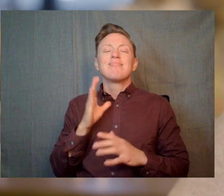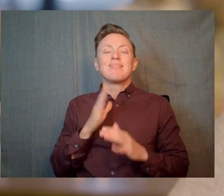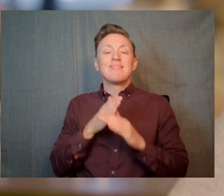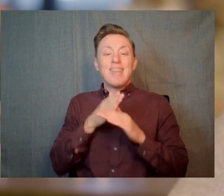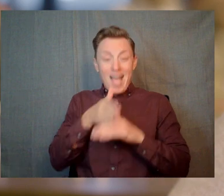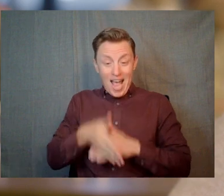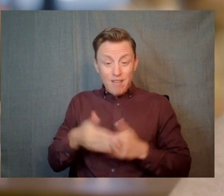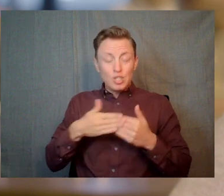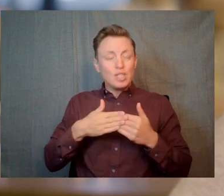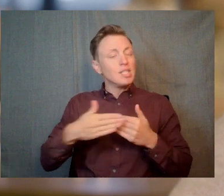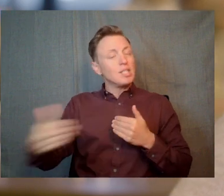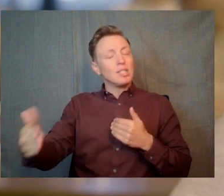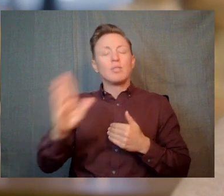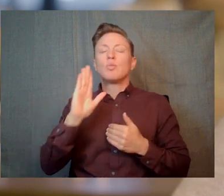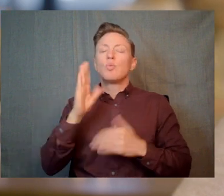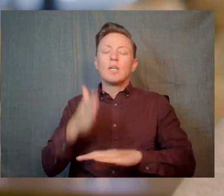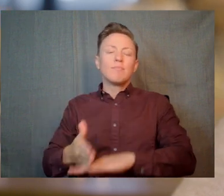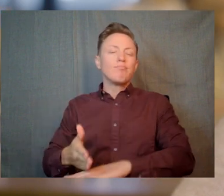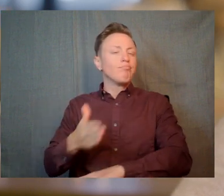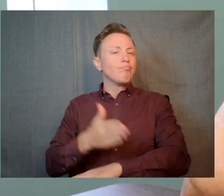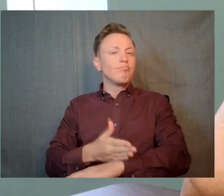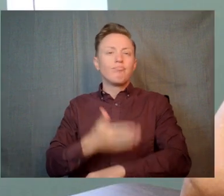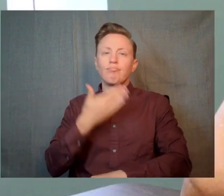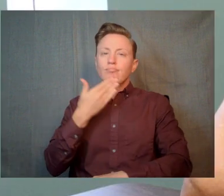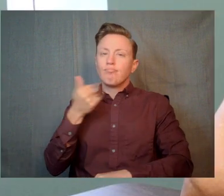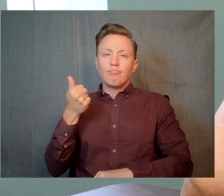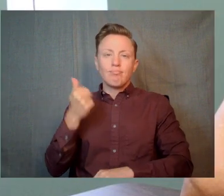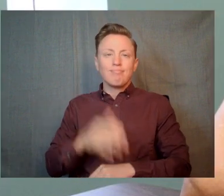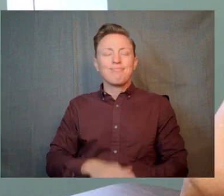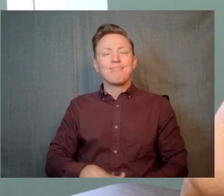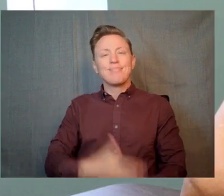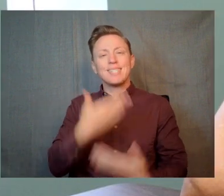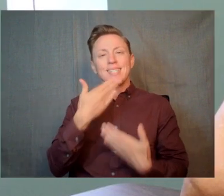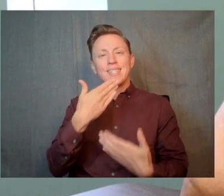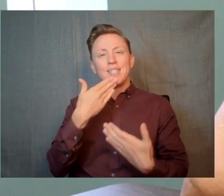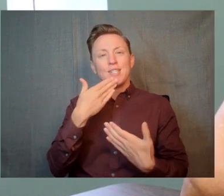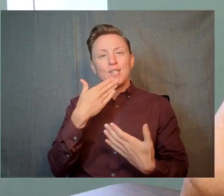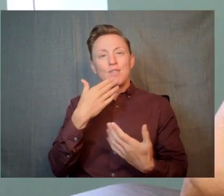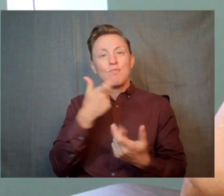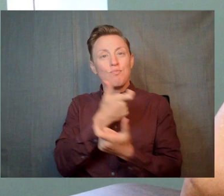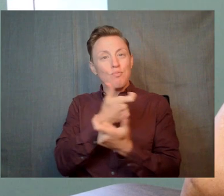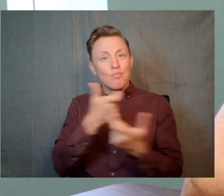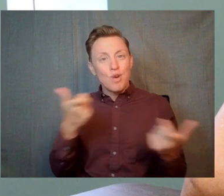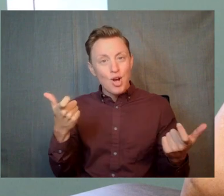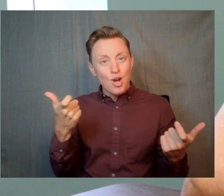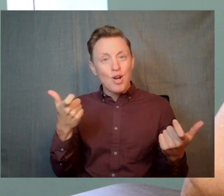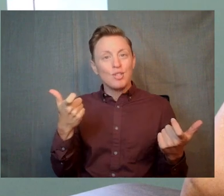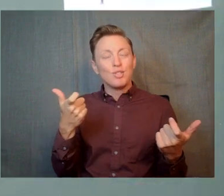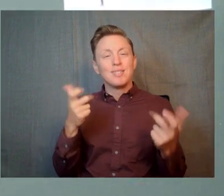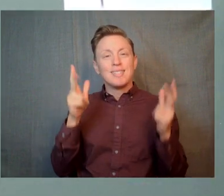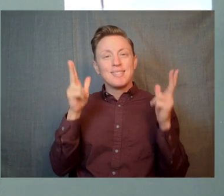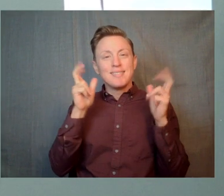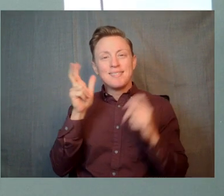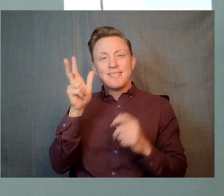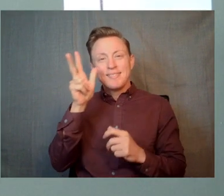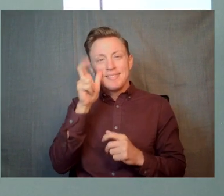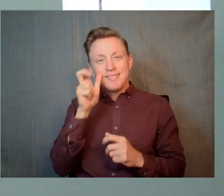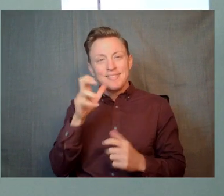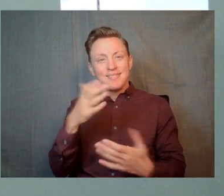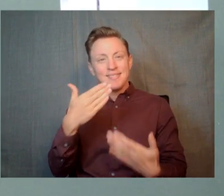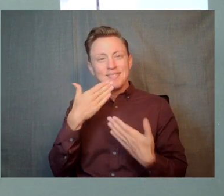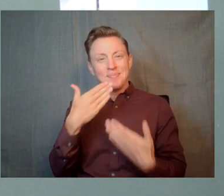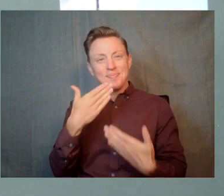that process for you. Thank you for watching and listening. Thank you.